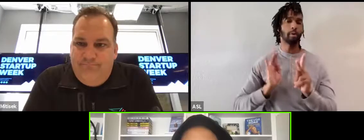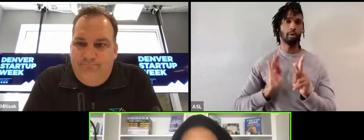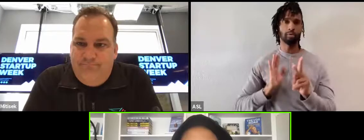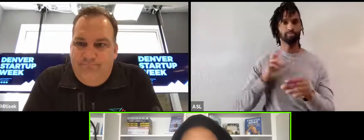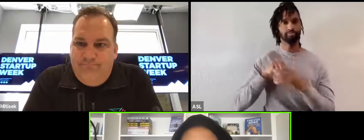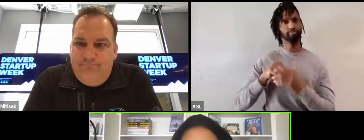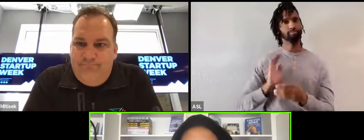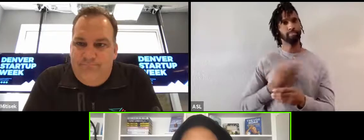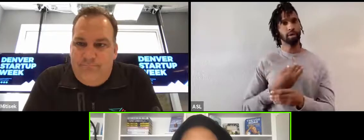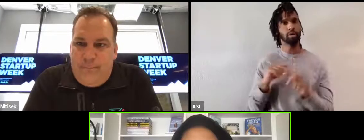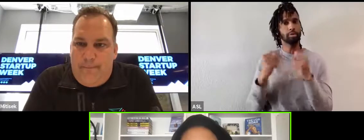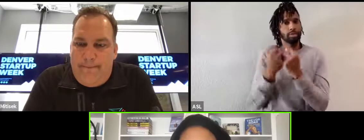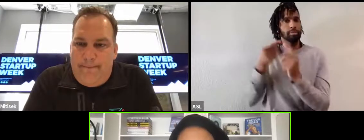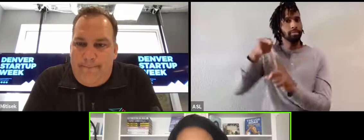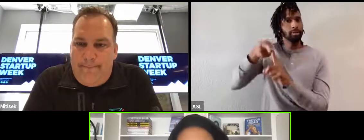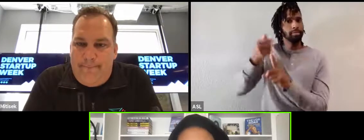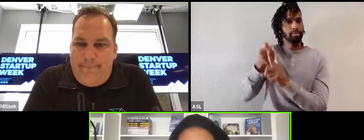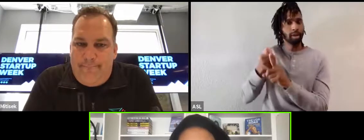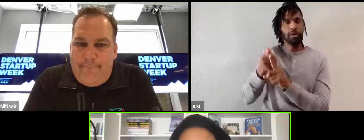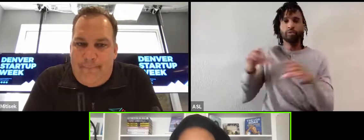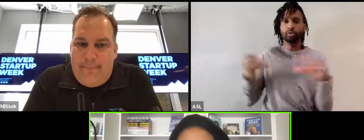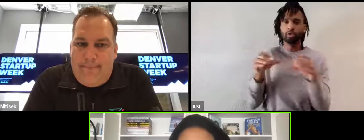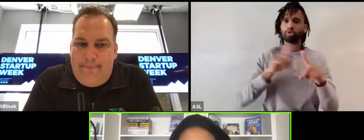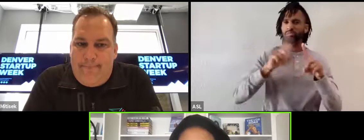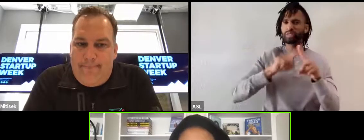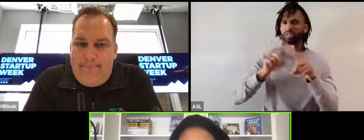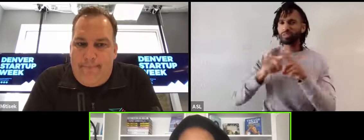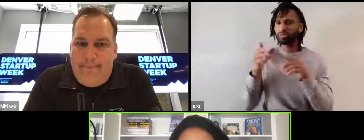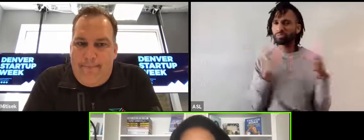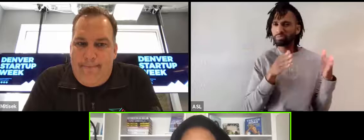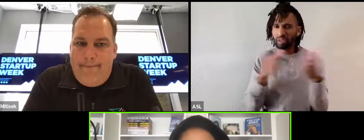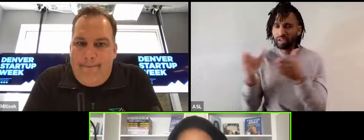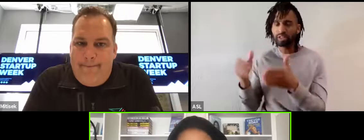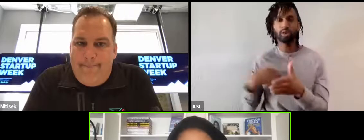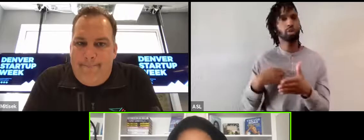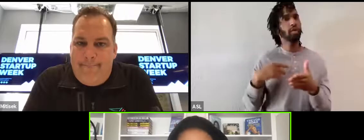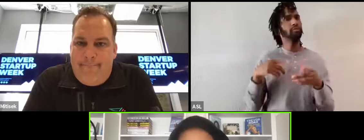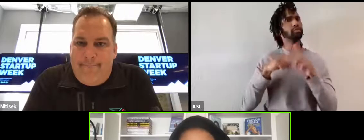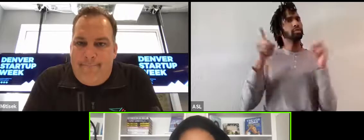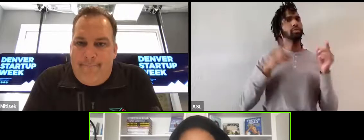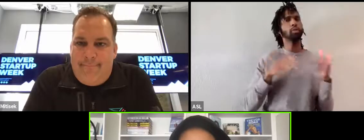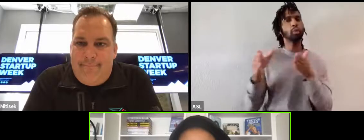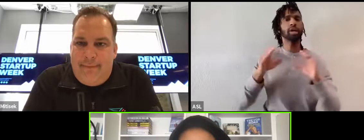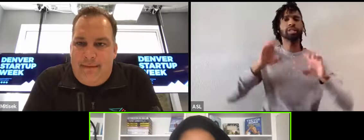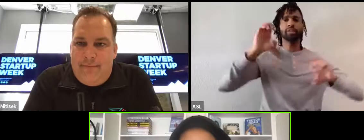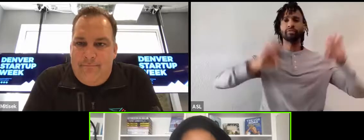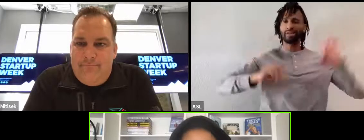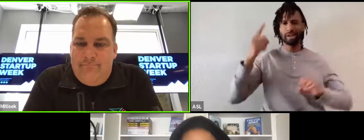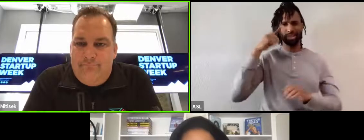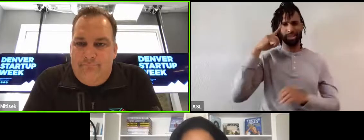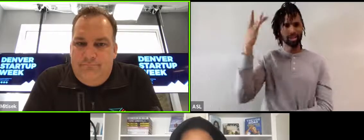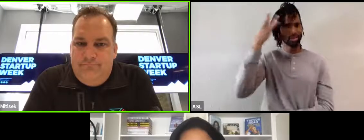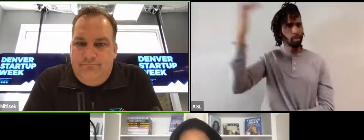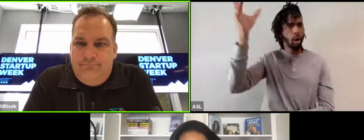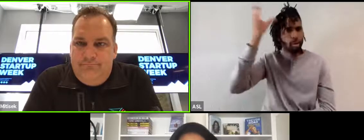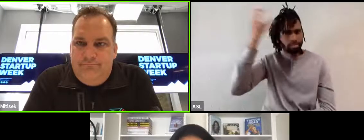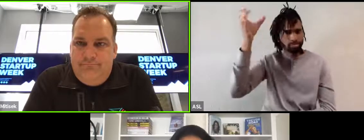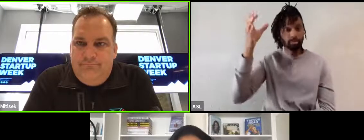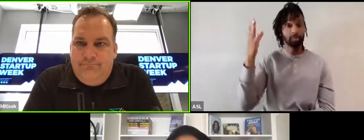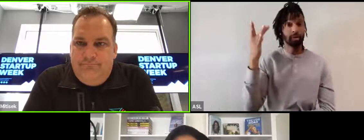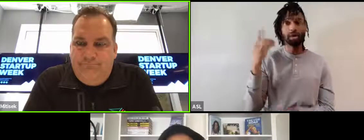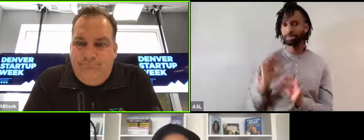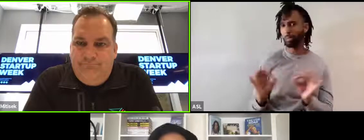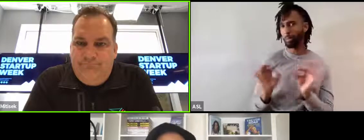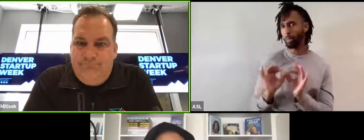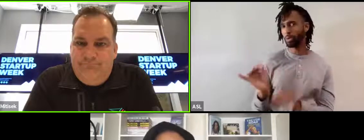team who do different things and have different ways of evaluating, which is, I think, is very smart and key as